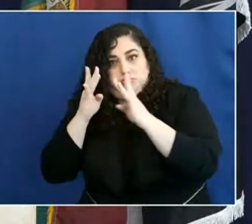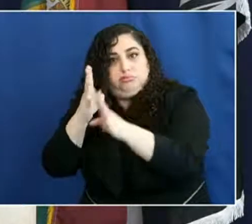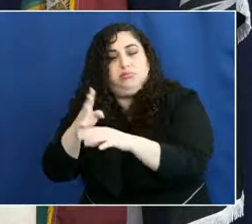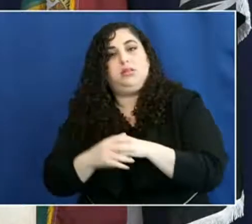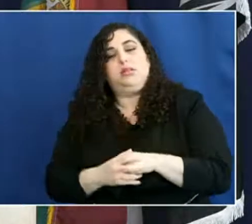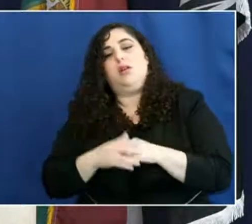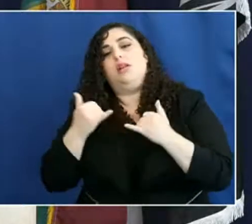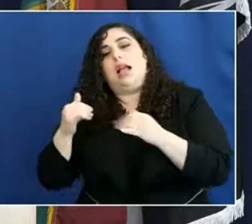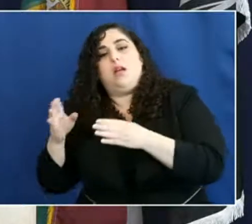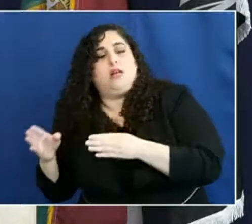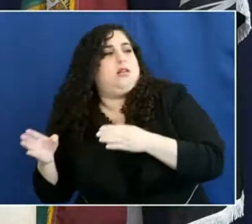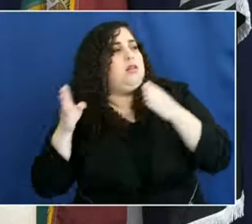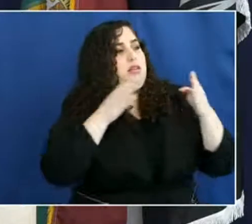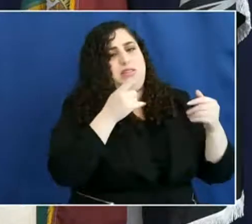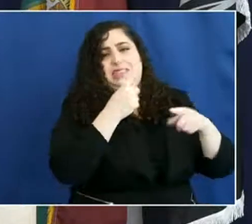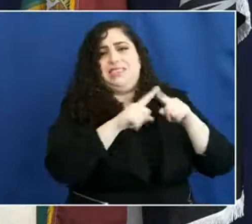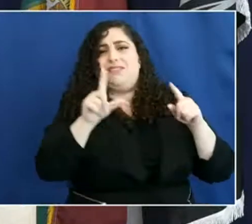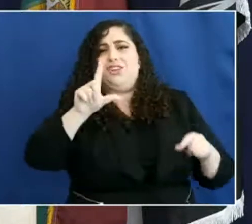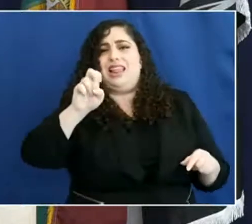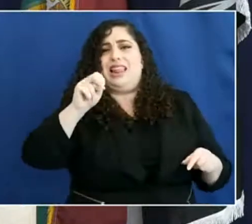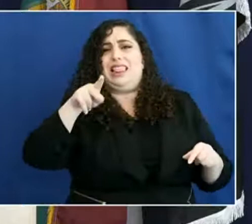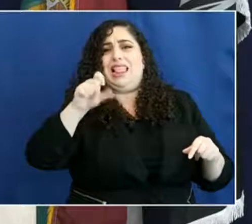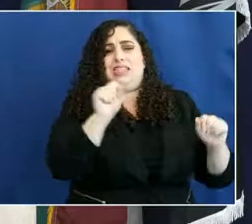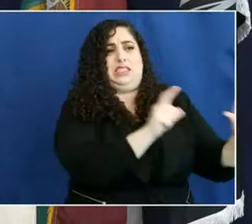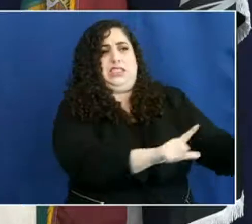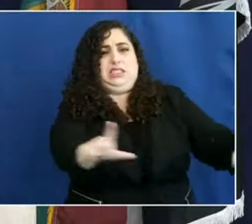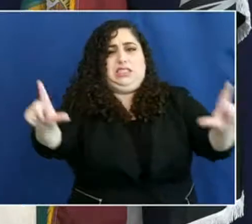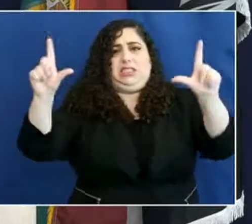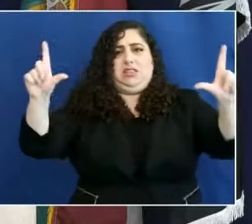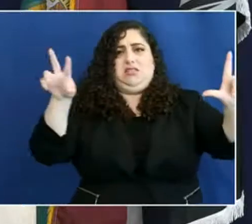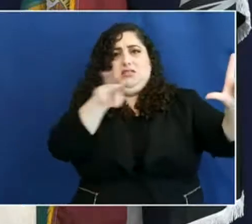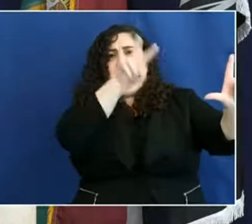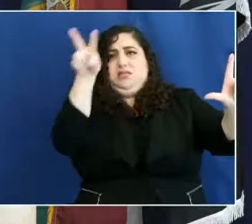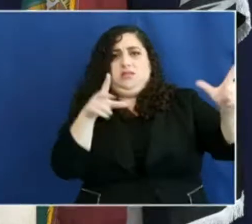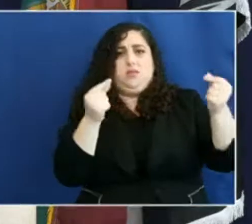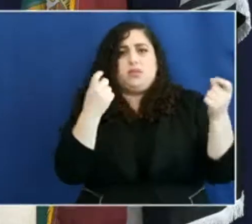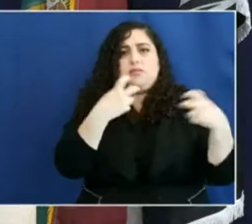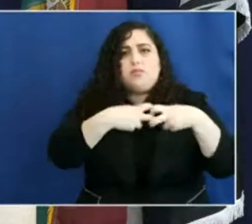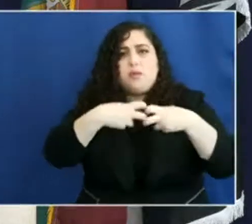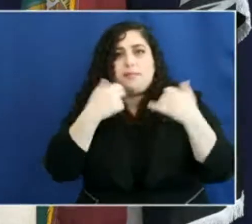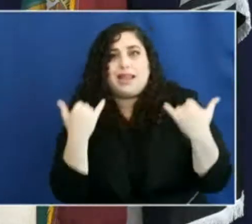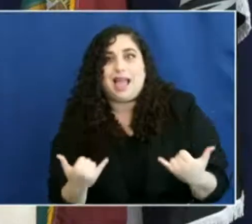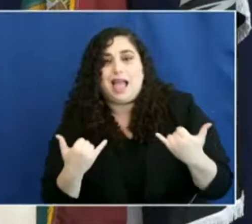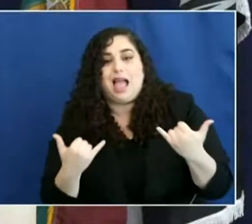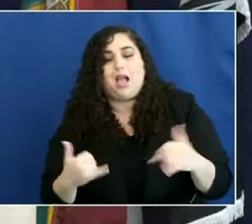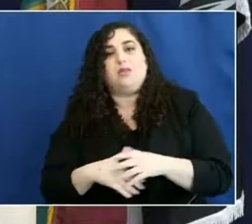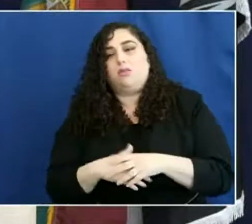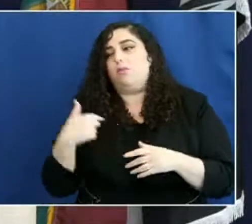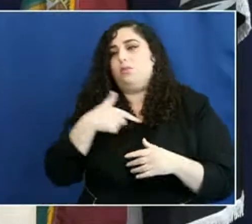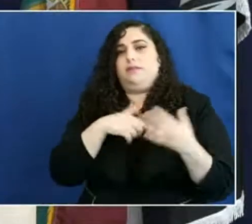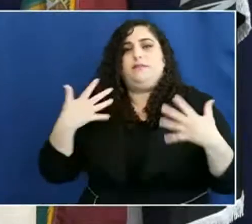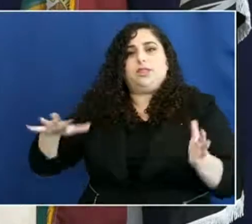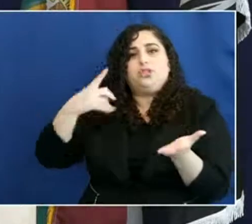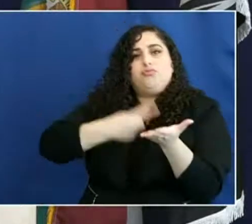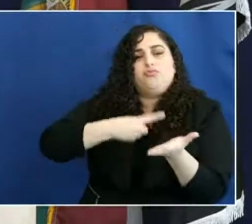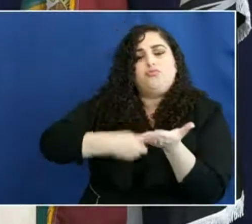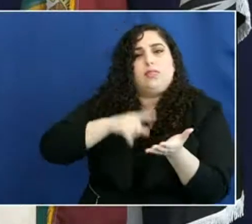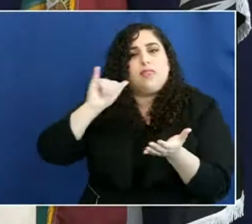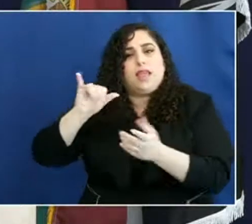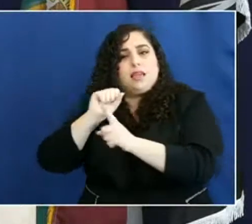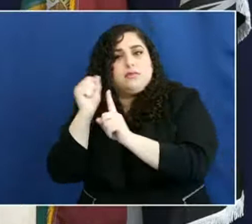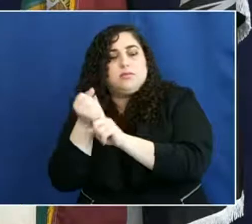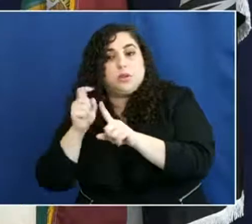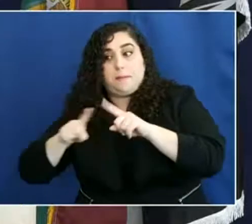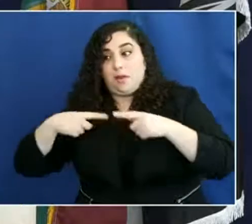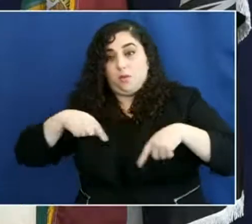position. And I think a lot of those concerns have really been addressed. And so we'll continue our engagement effort. We'll continue pushing.